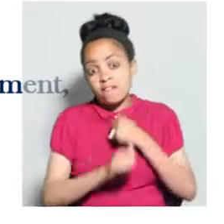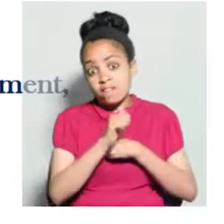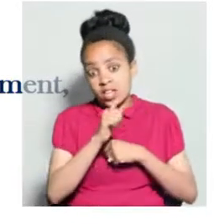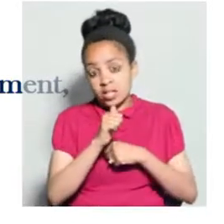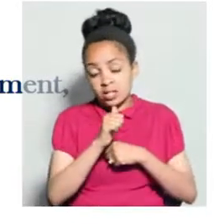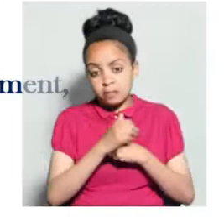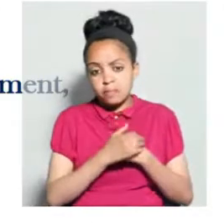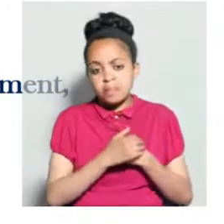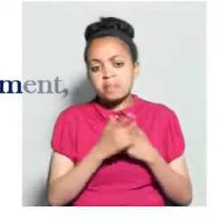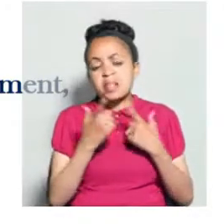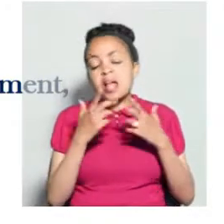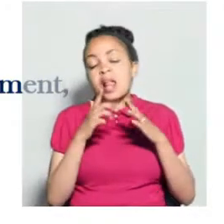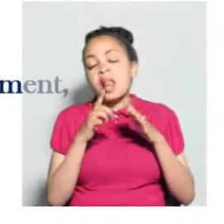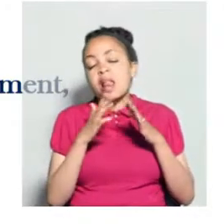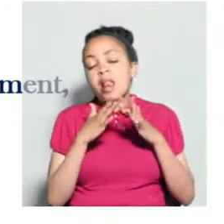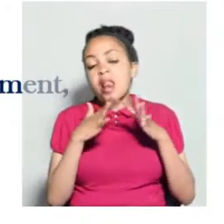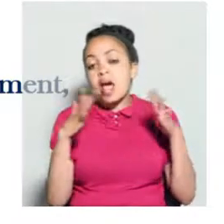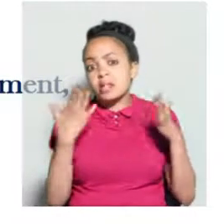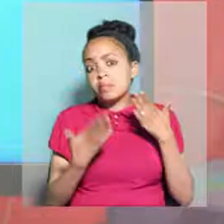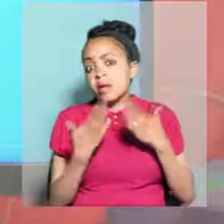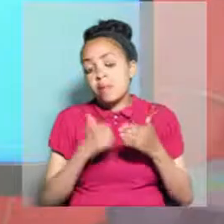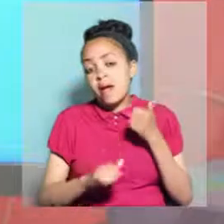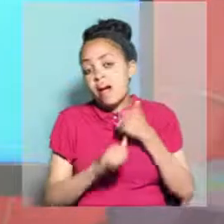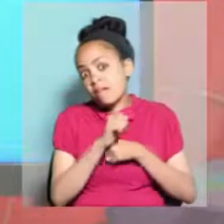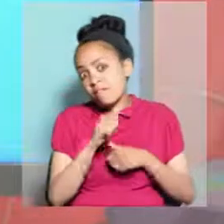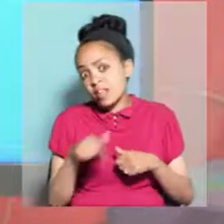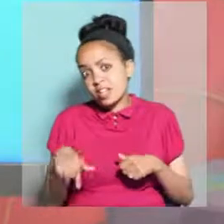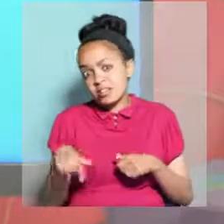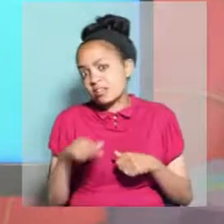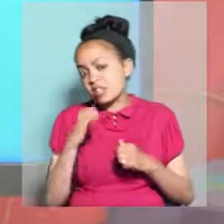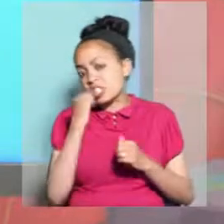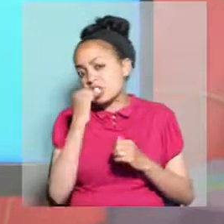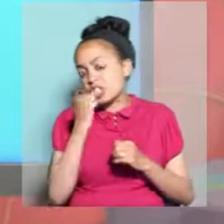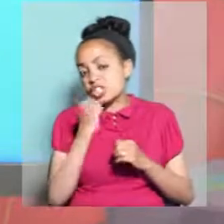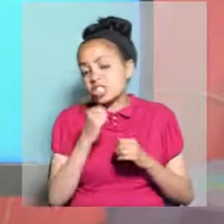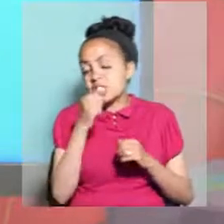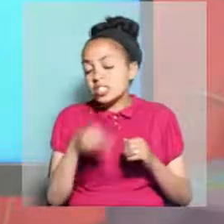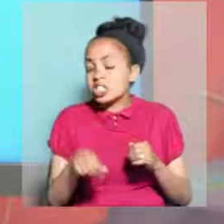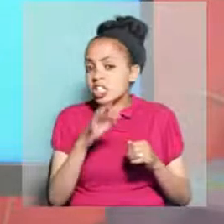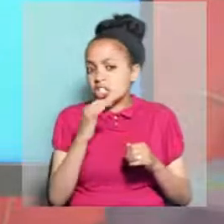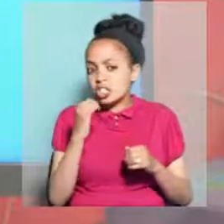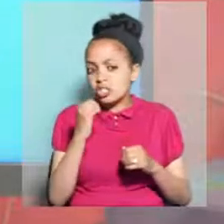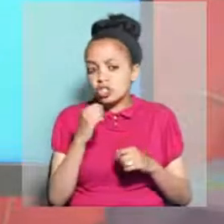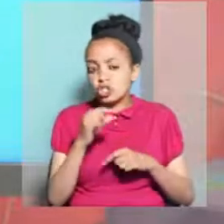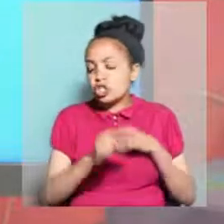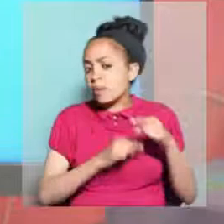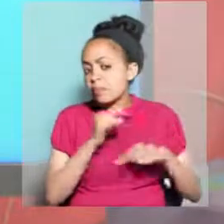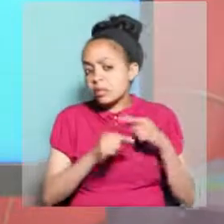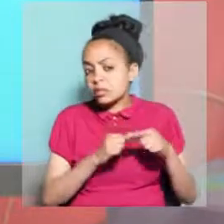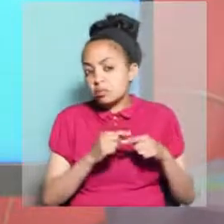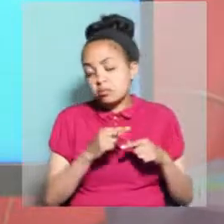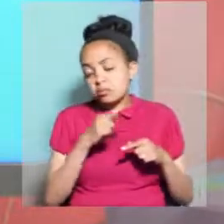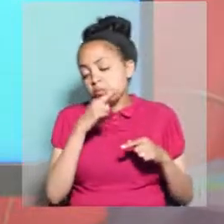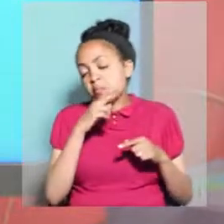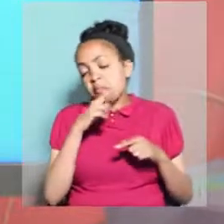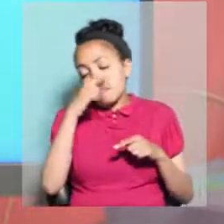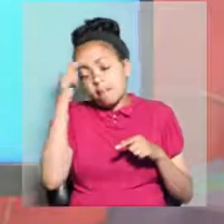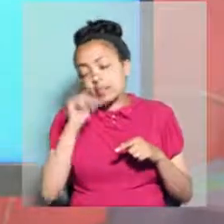germination, light may be affect seed germination, moisture may be affect too, but it can't do nothing because held